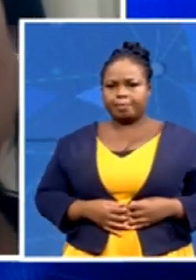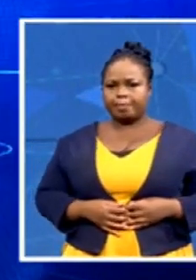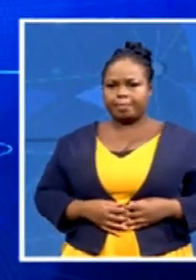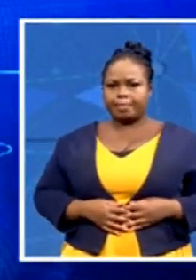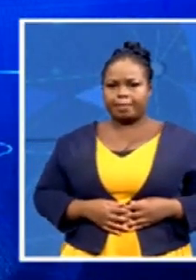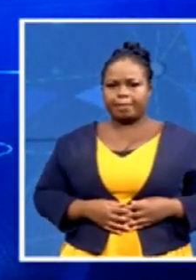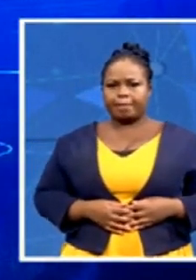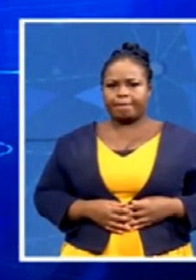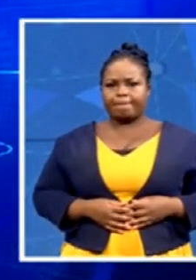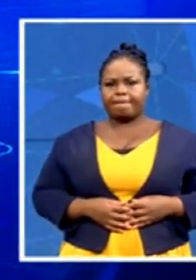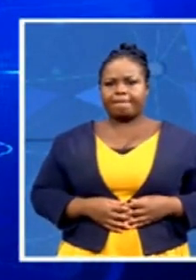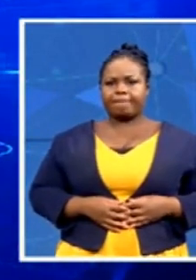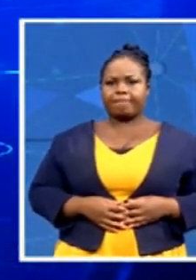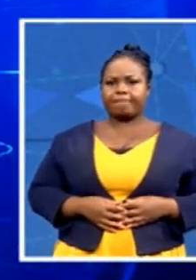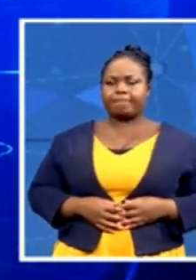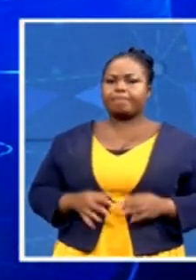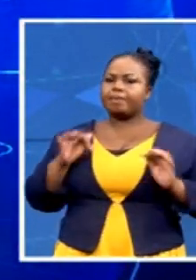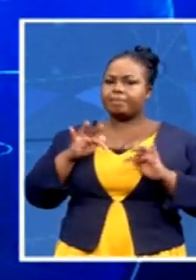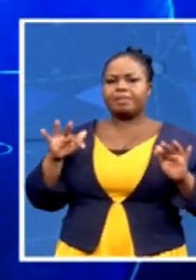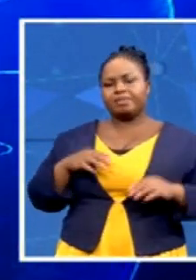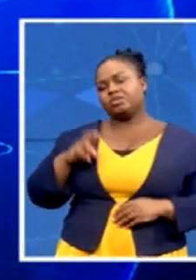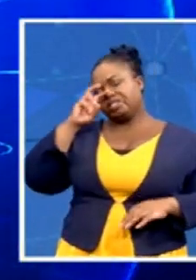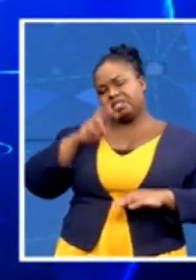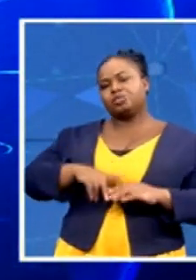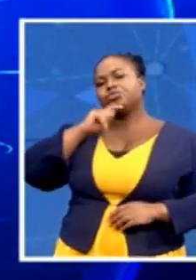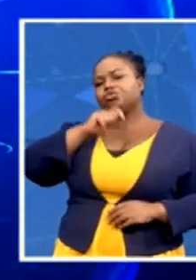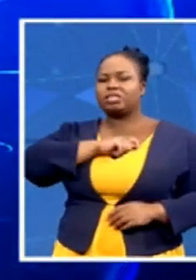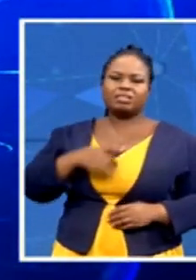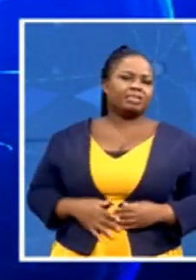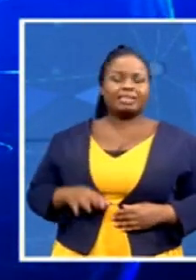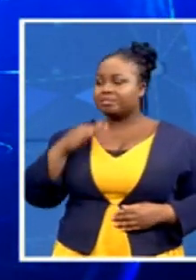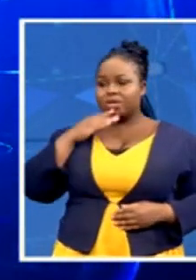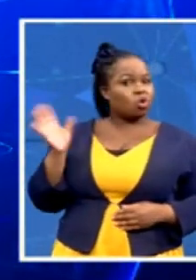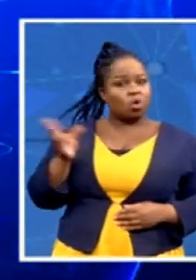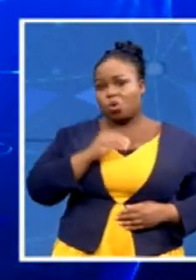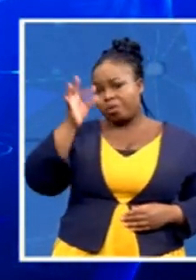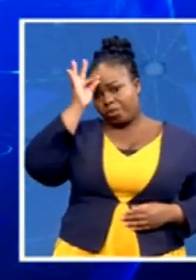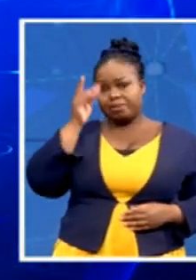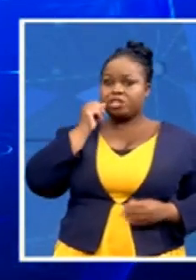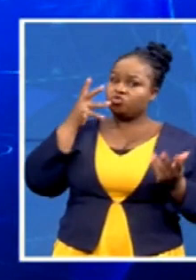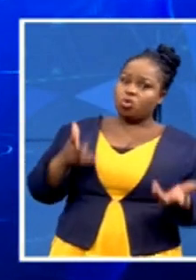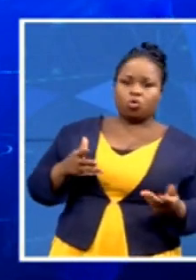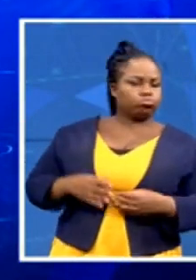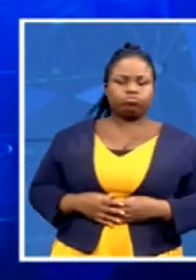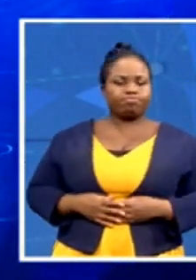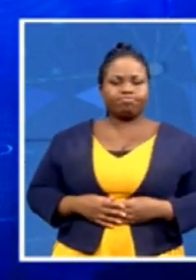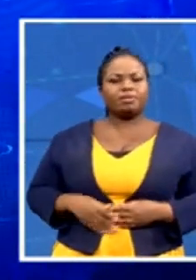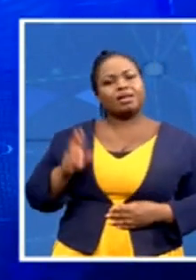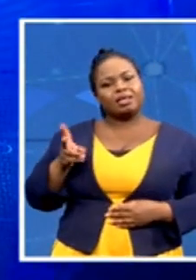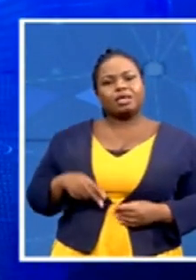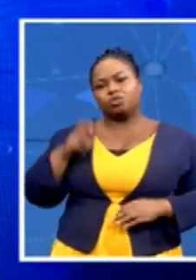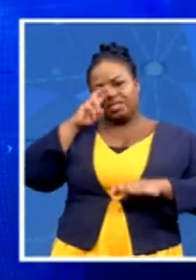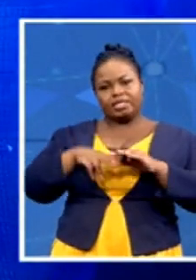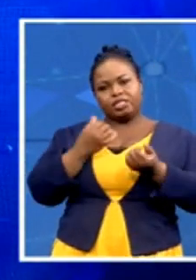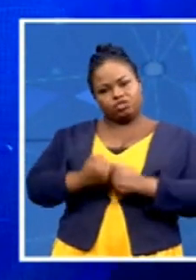People just need to trust, because it's not all police officials, and you also need justice. You need the services of the police.